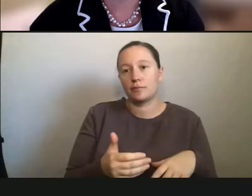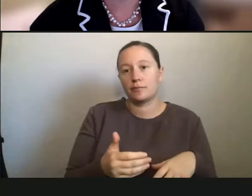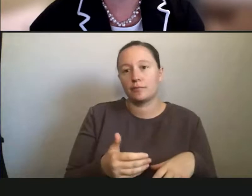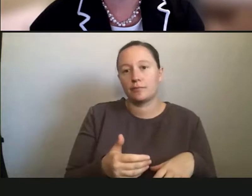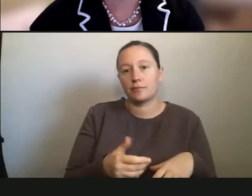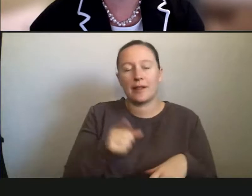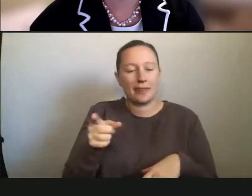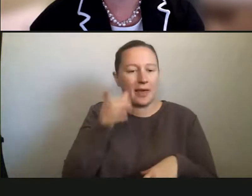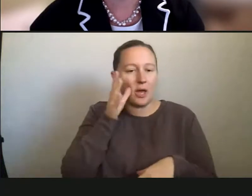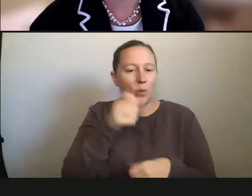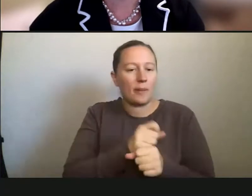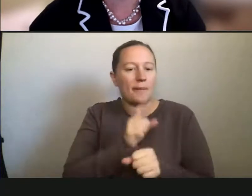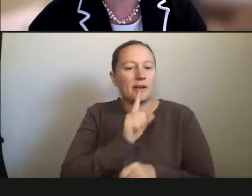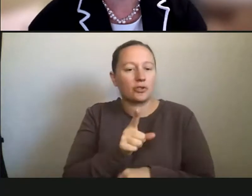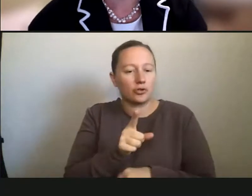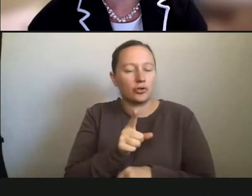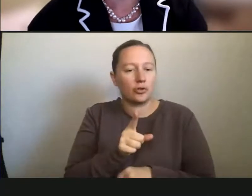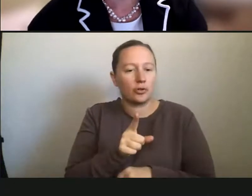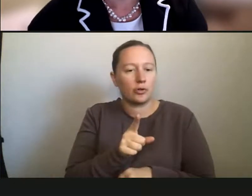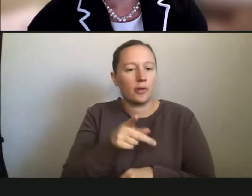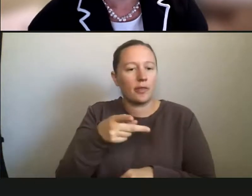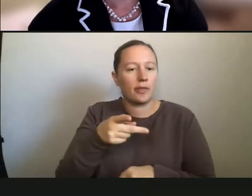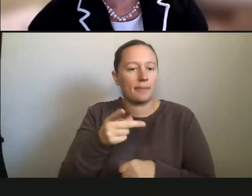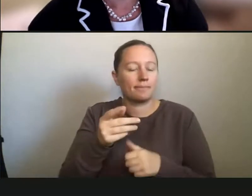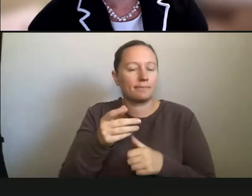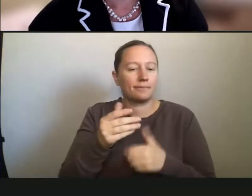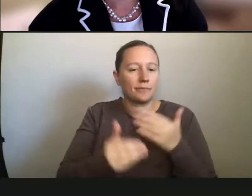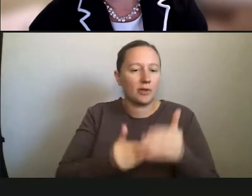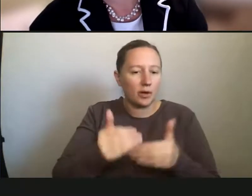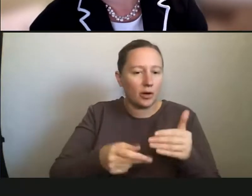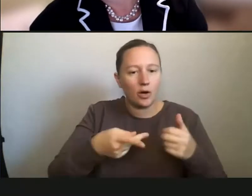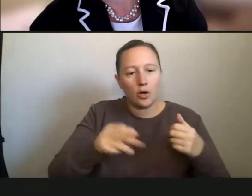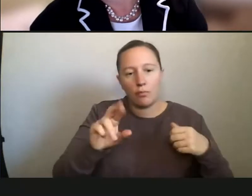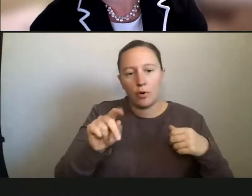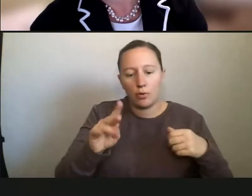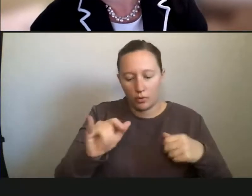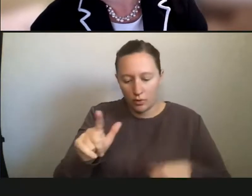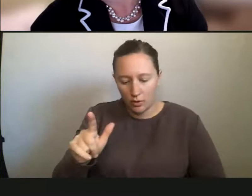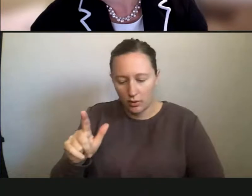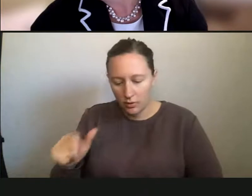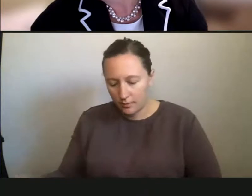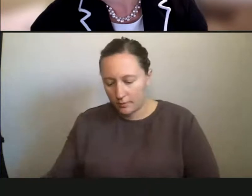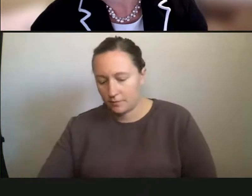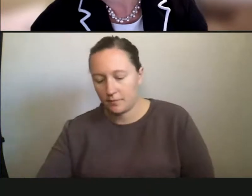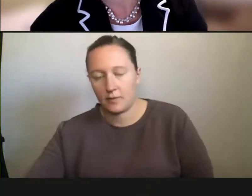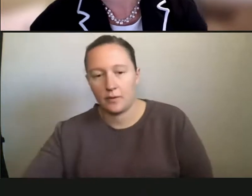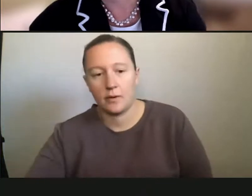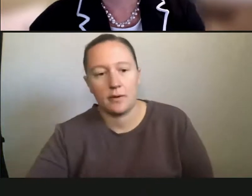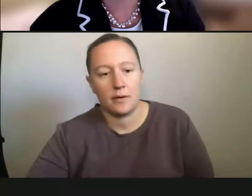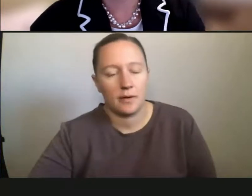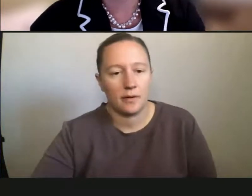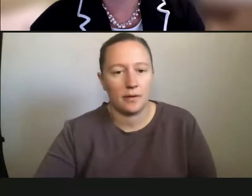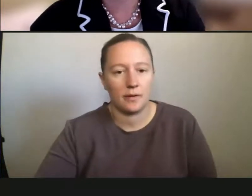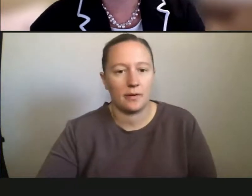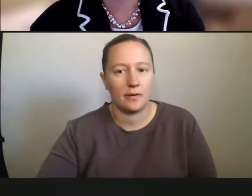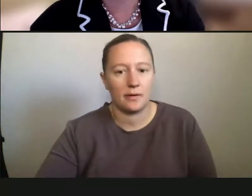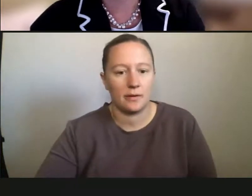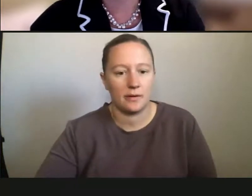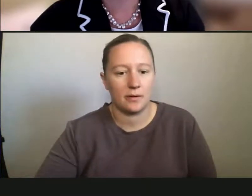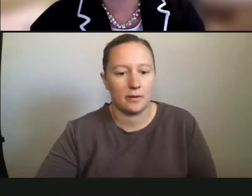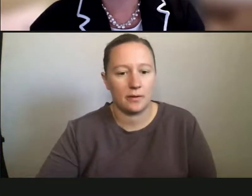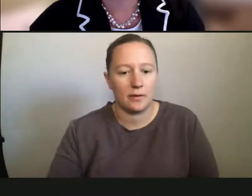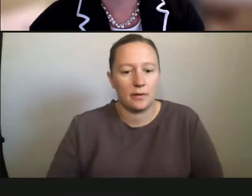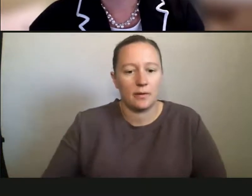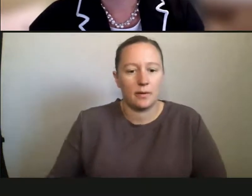make sure that the protocol and the application that